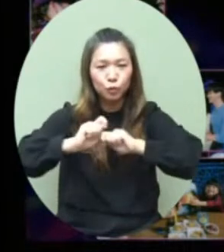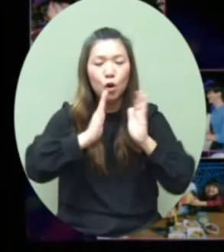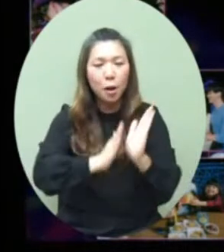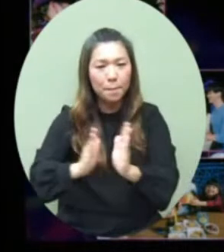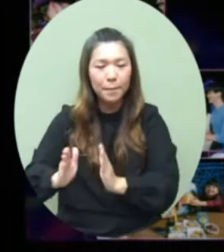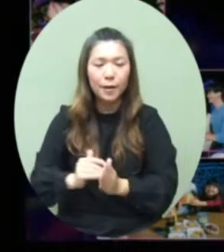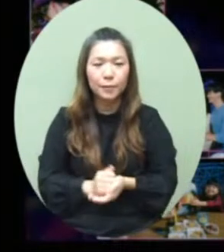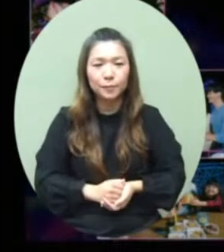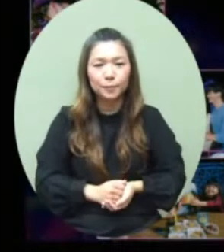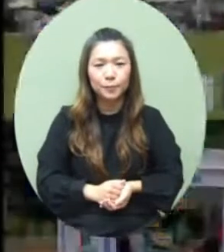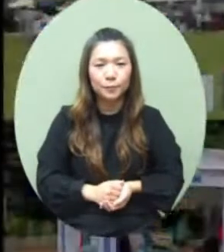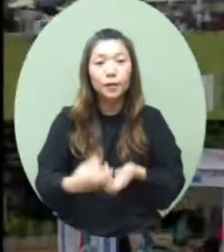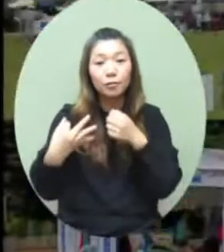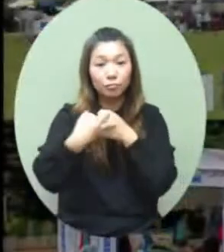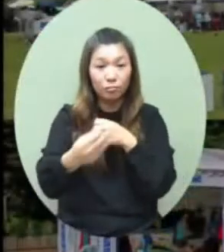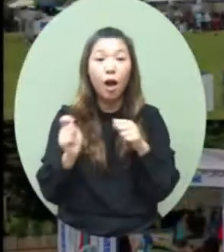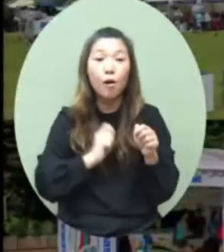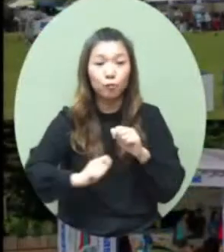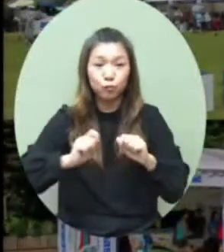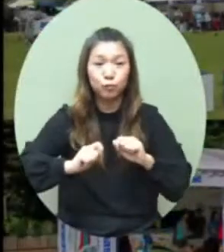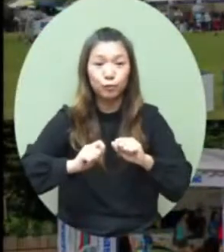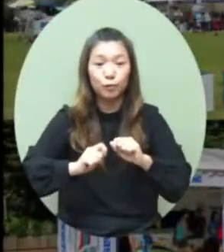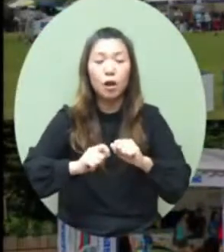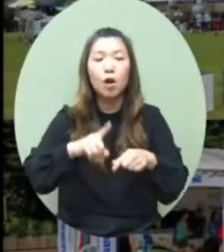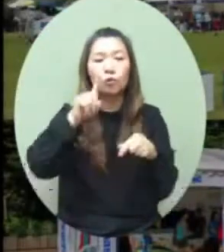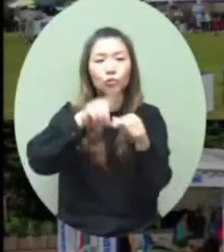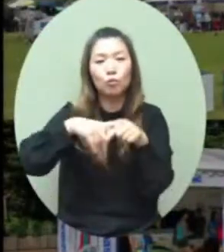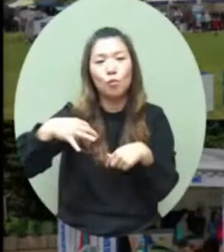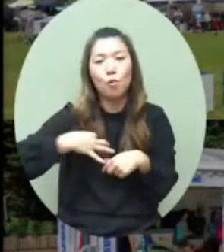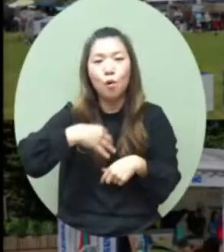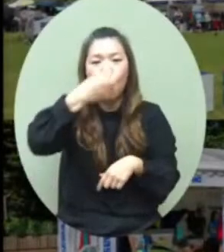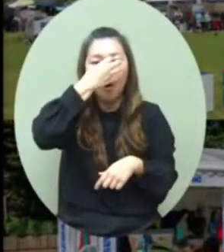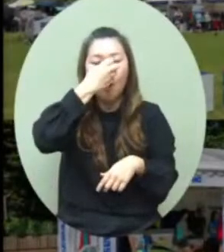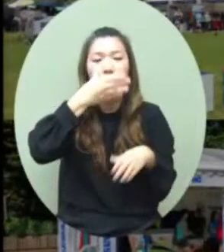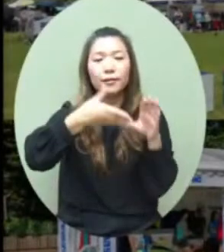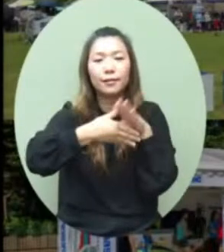Ocean Park will make announcements in relation to the details in due course.